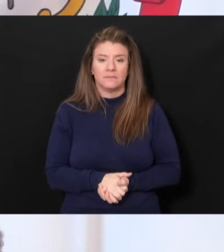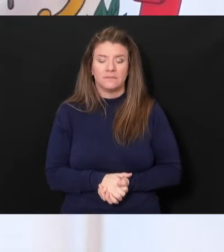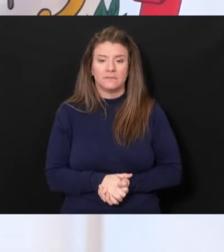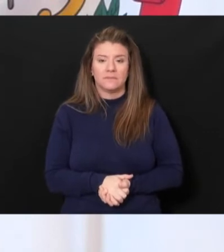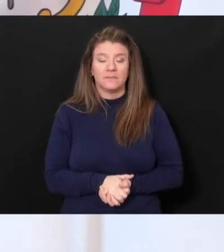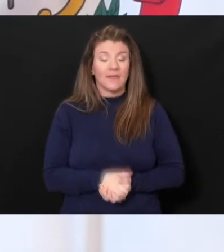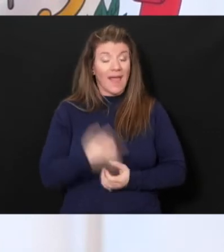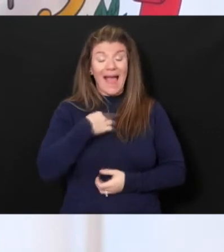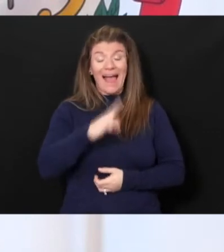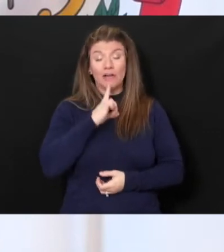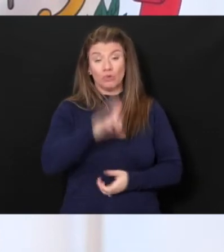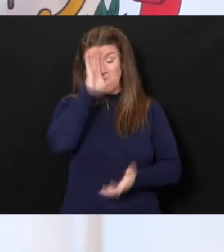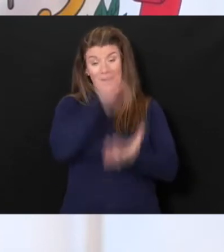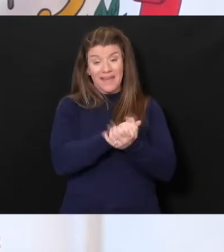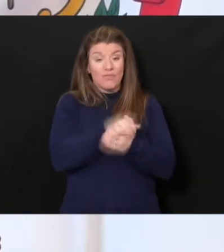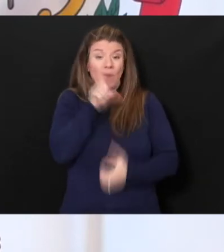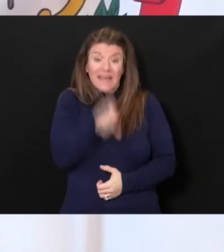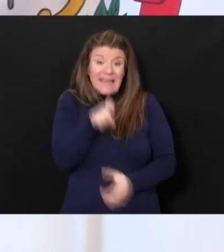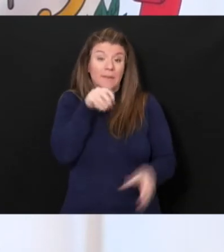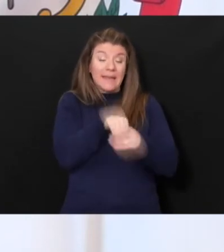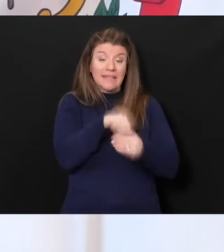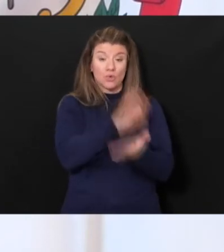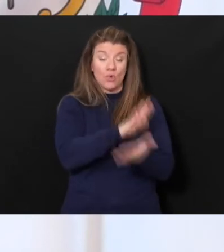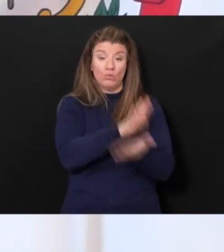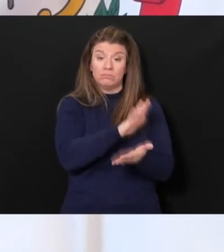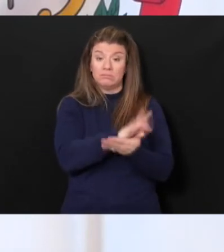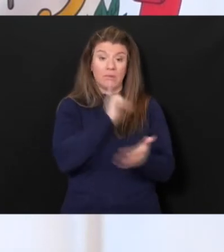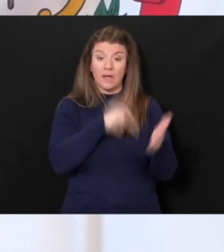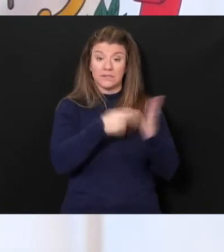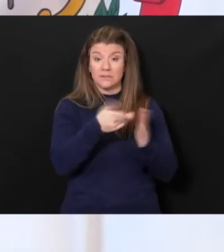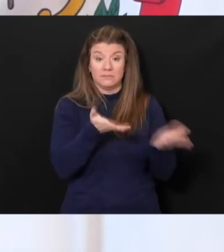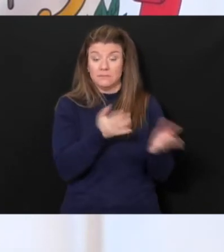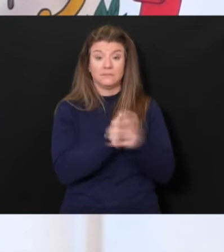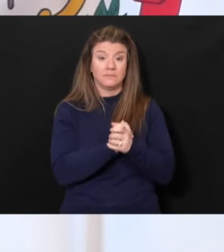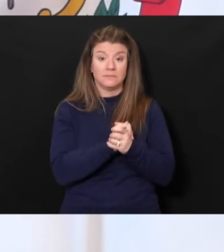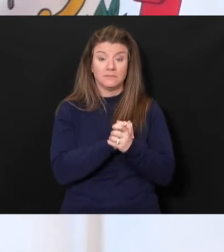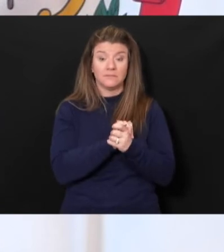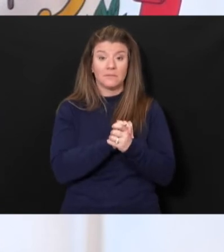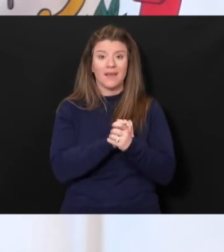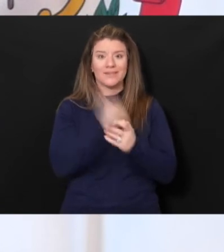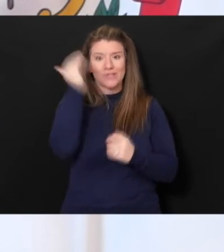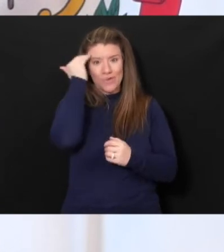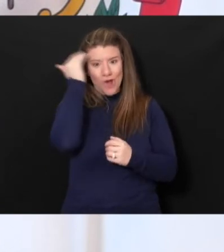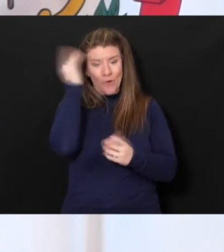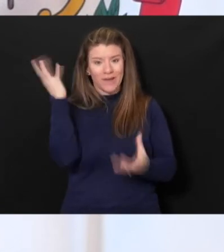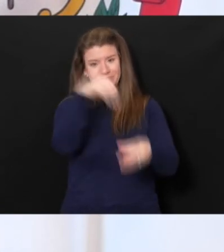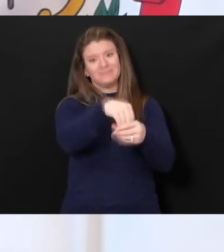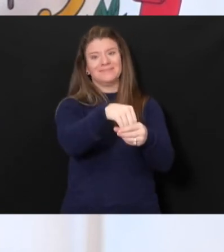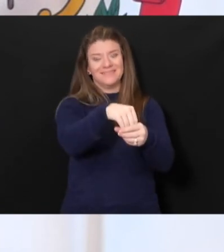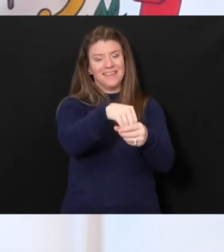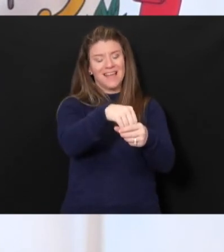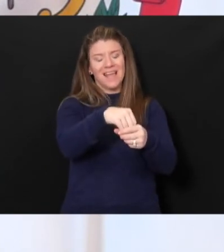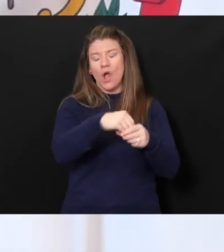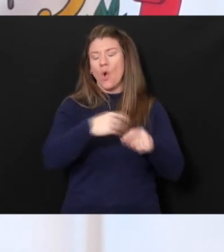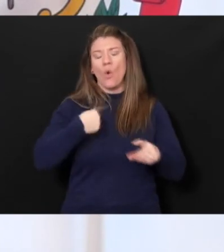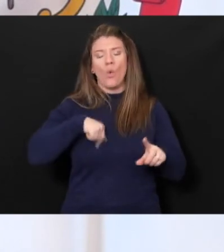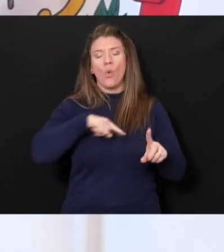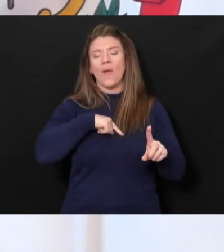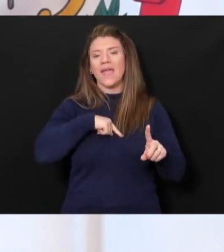I truly believe we ought to be in school. That's all there is to it. So with all of that, we went way,